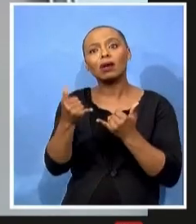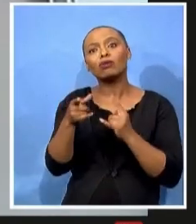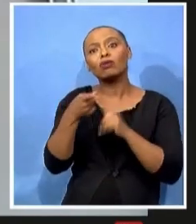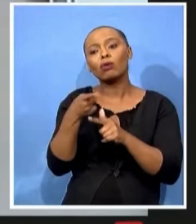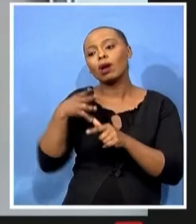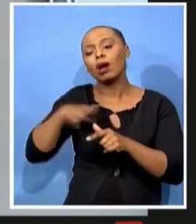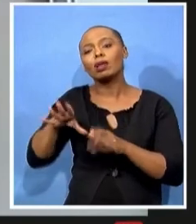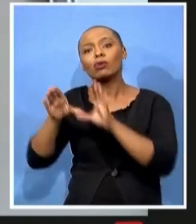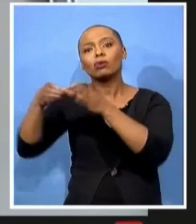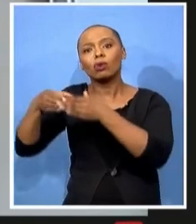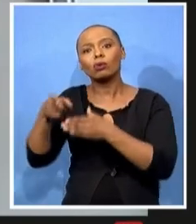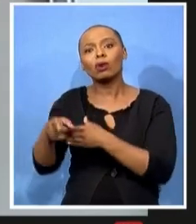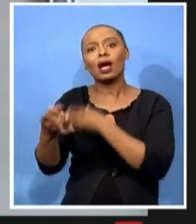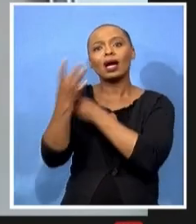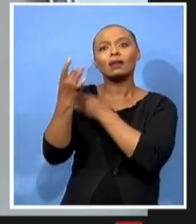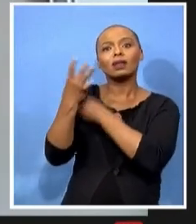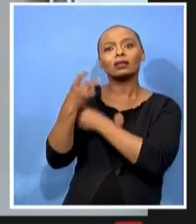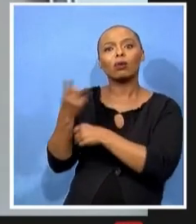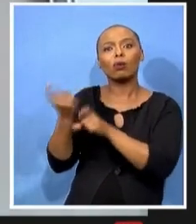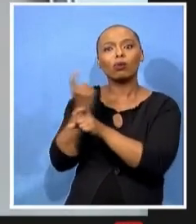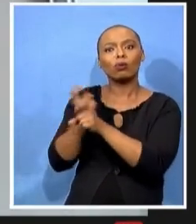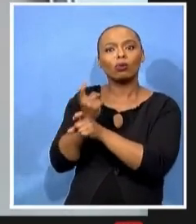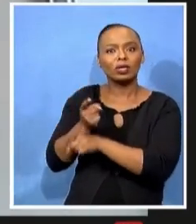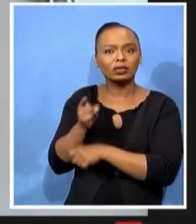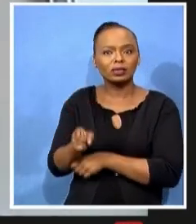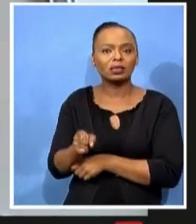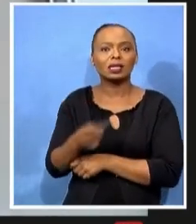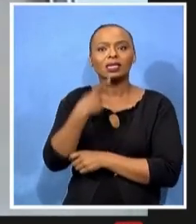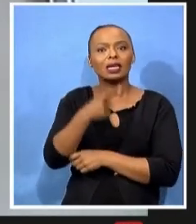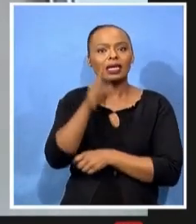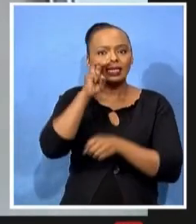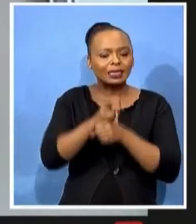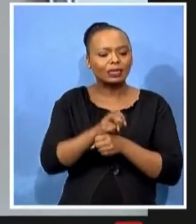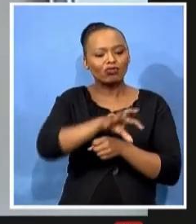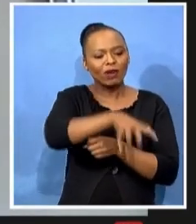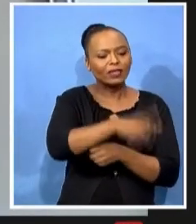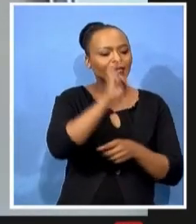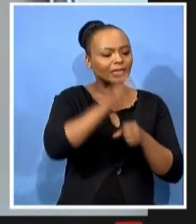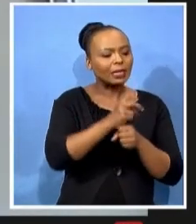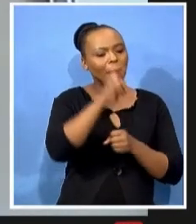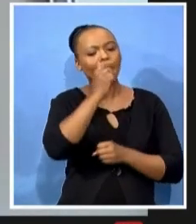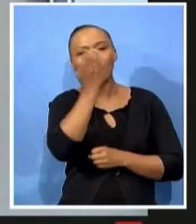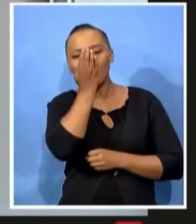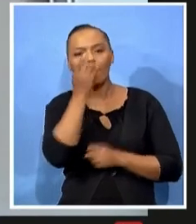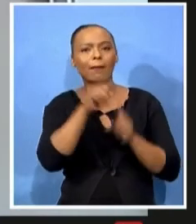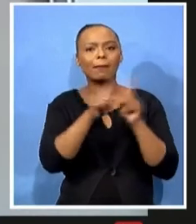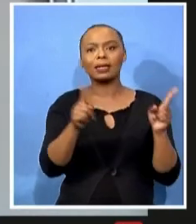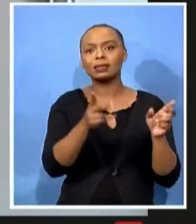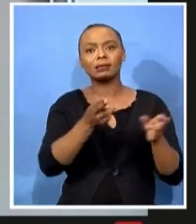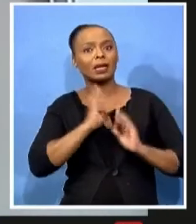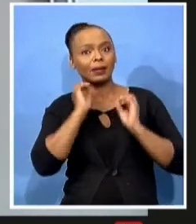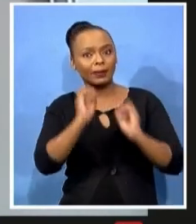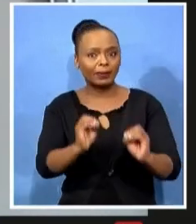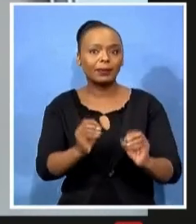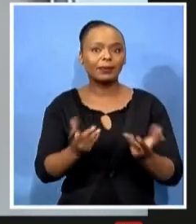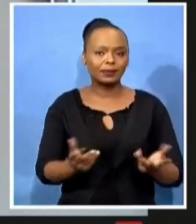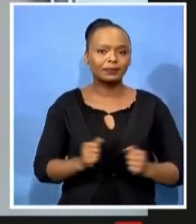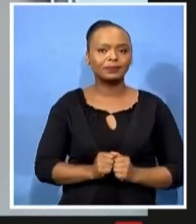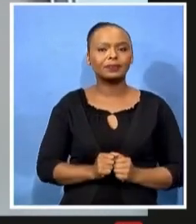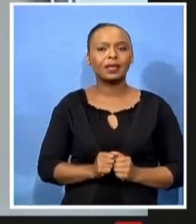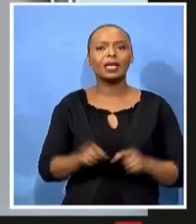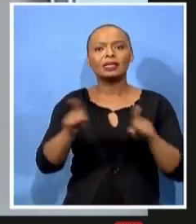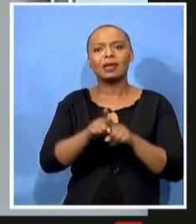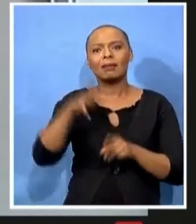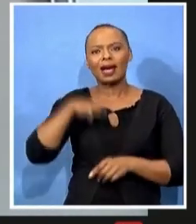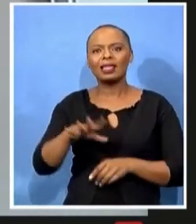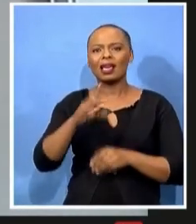a shortage of oxygen. Is there or is there not? I know that my colleagues have a lot of other questions, so I will leave it there. Thank you,